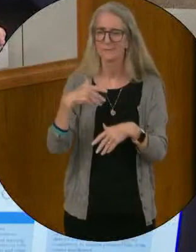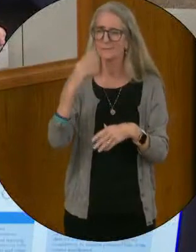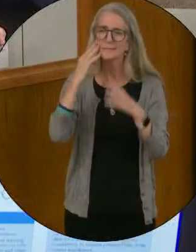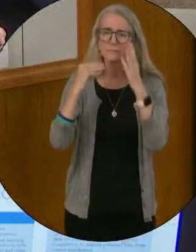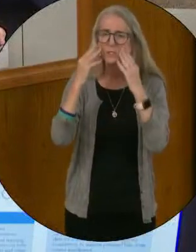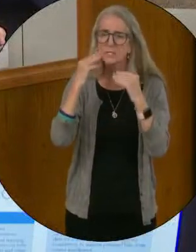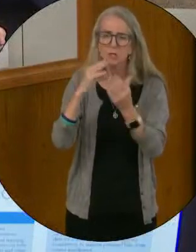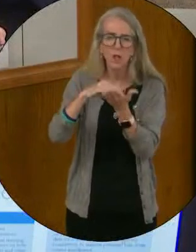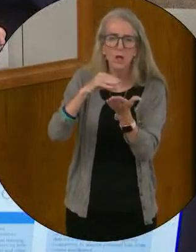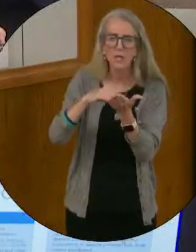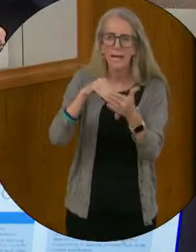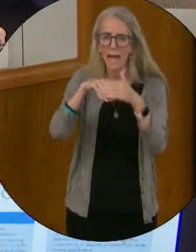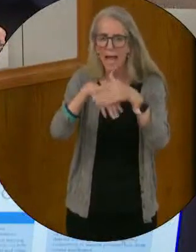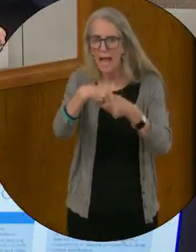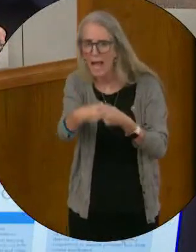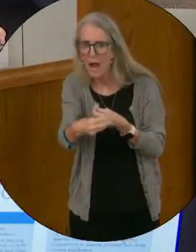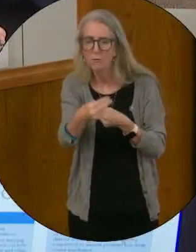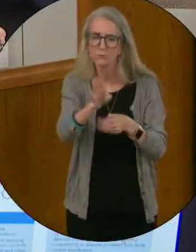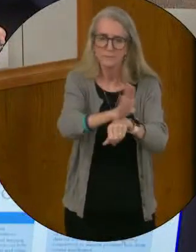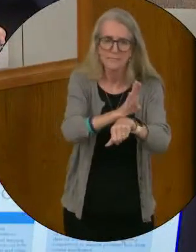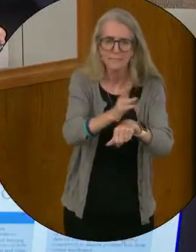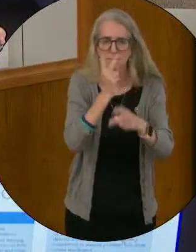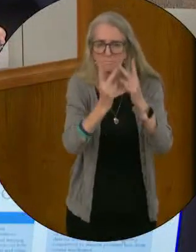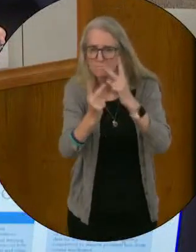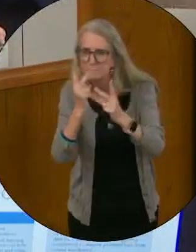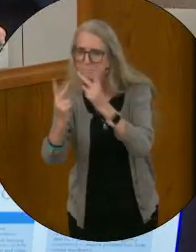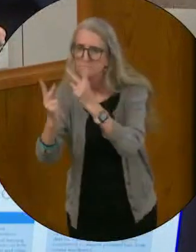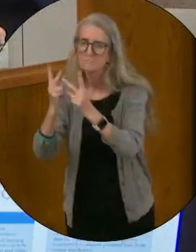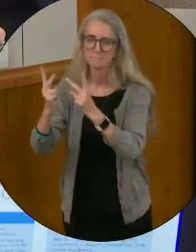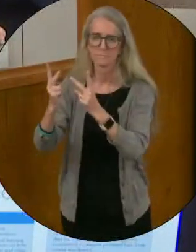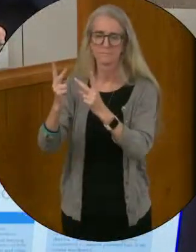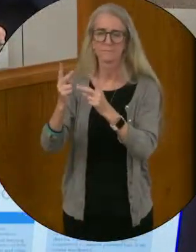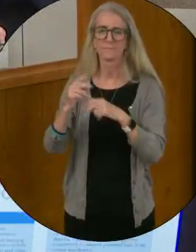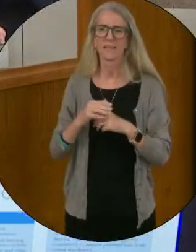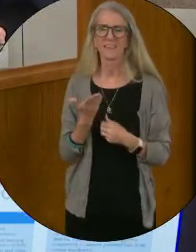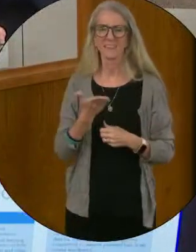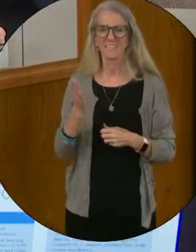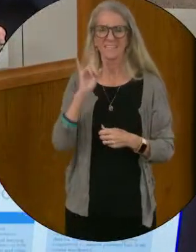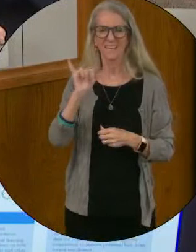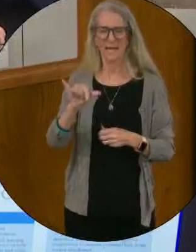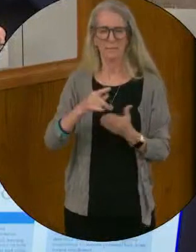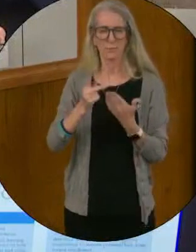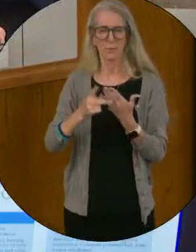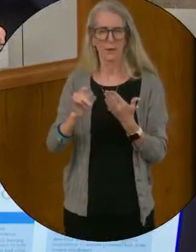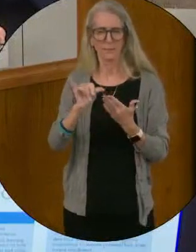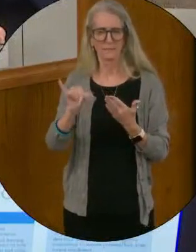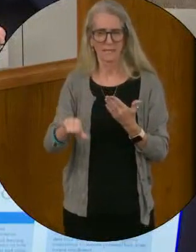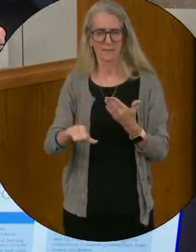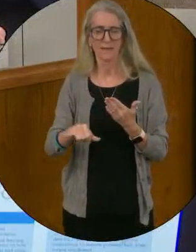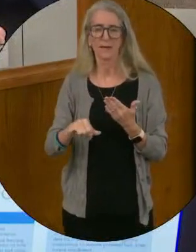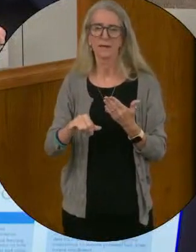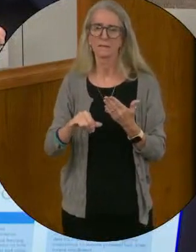to business and industry and innovative places and things like that. But what we also want to do is build really good